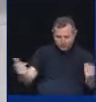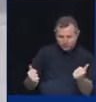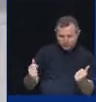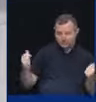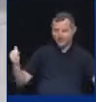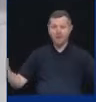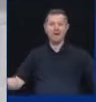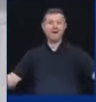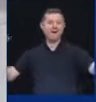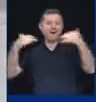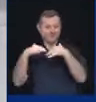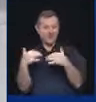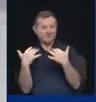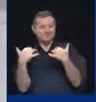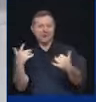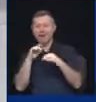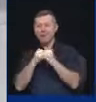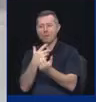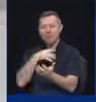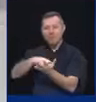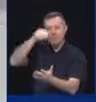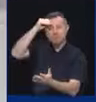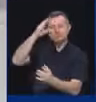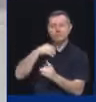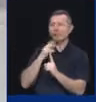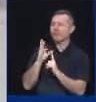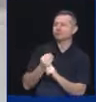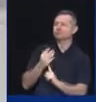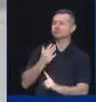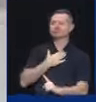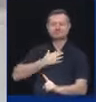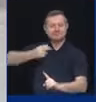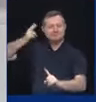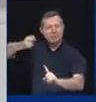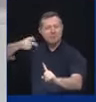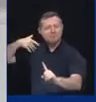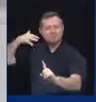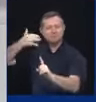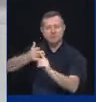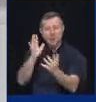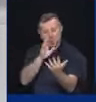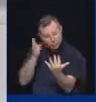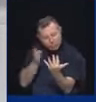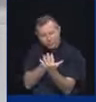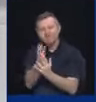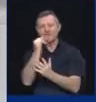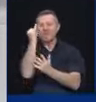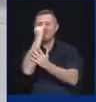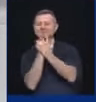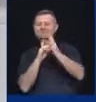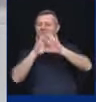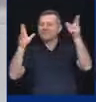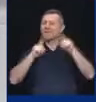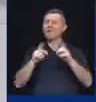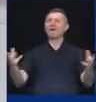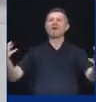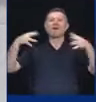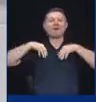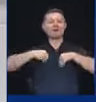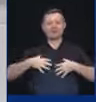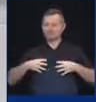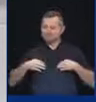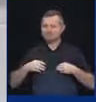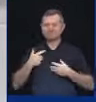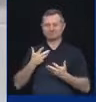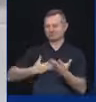arts that we learn our cultural history, develop acceptance for each other, and find ways to actually listen